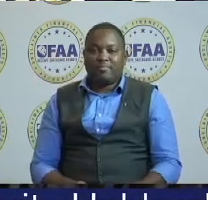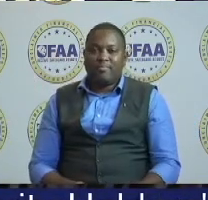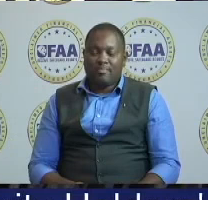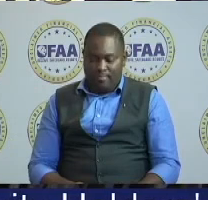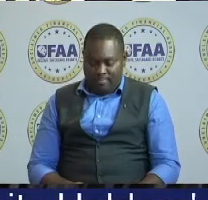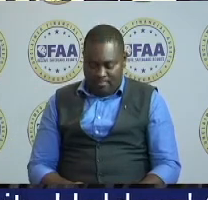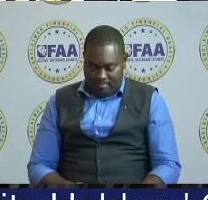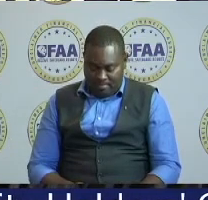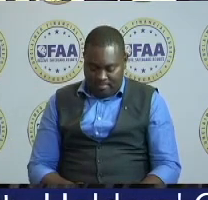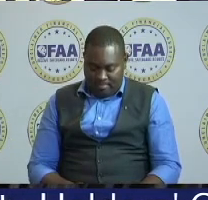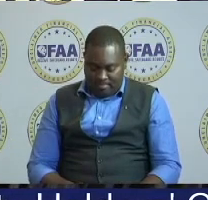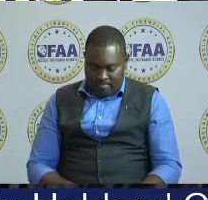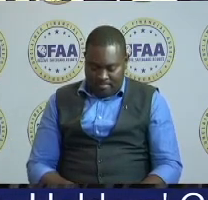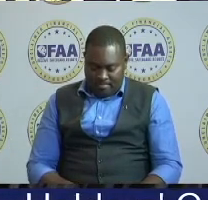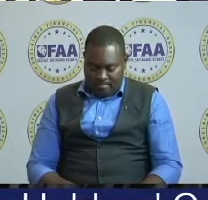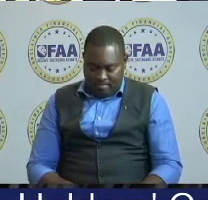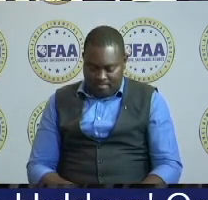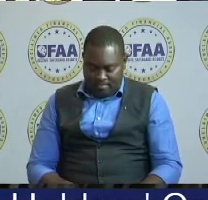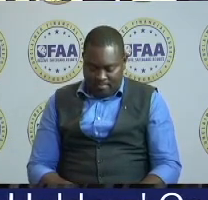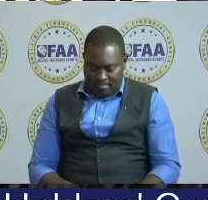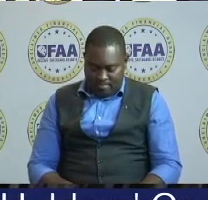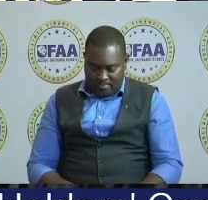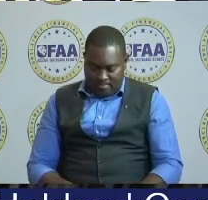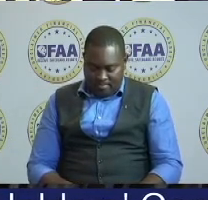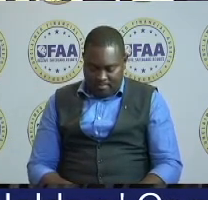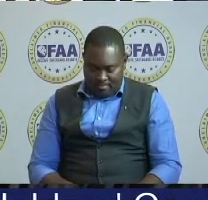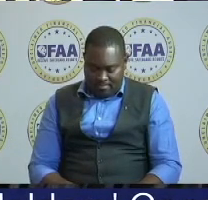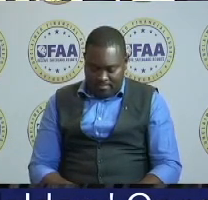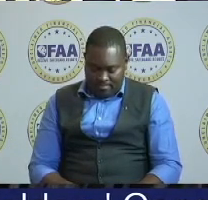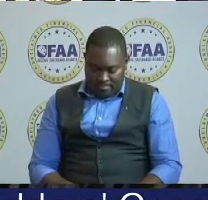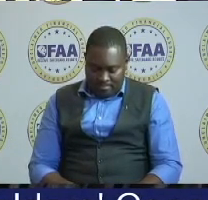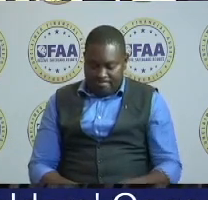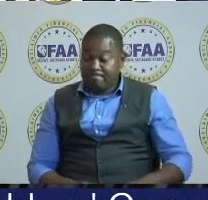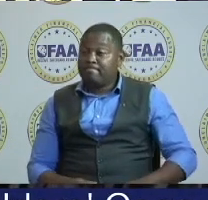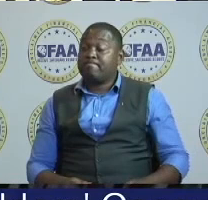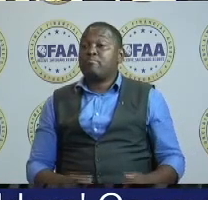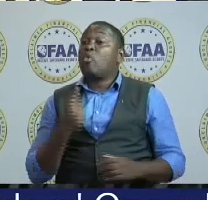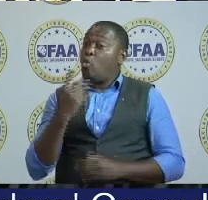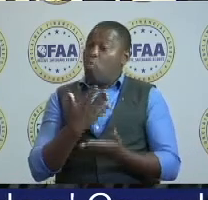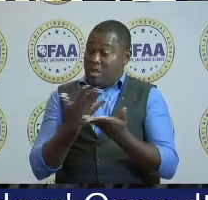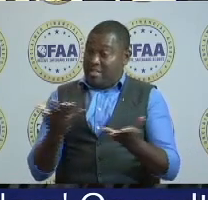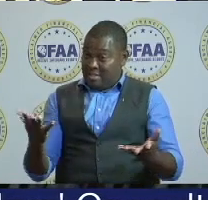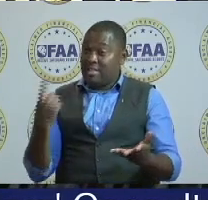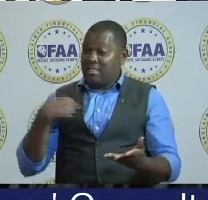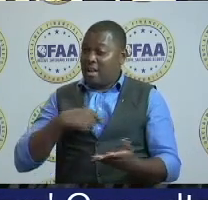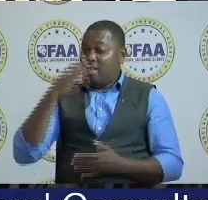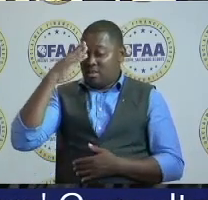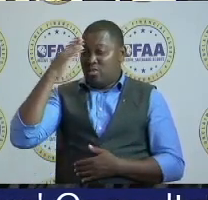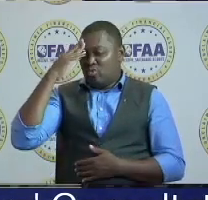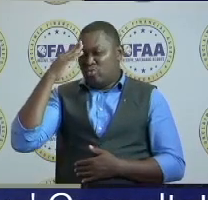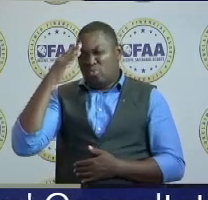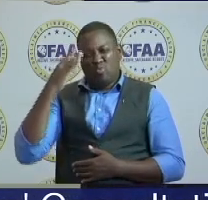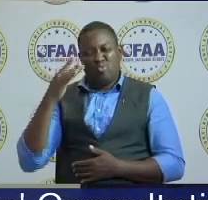that. But one question that I think is something that has not been touched, which I think is still a sensitive part of the conversation, and this